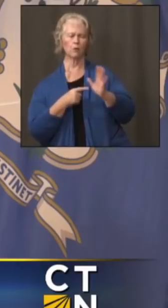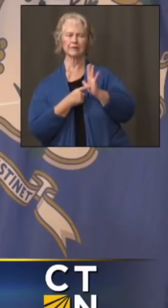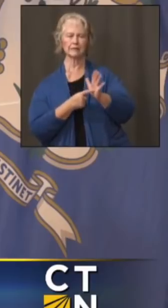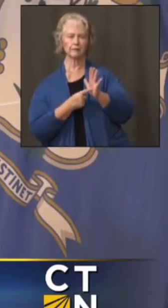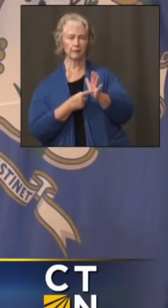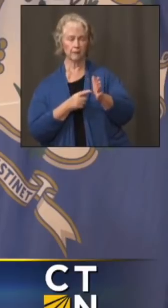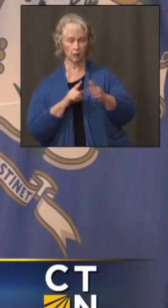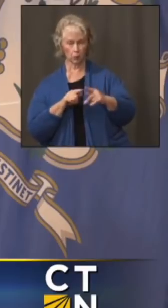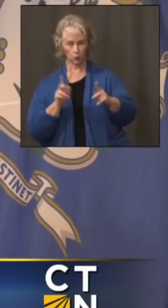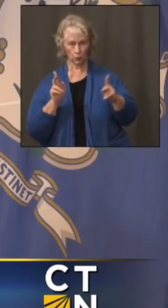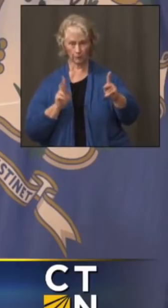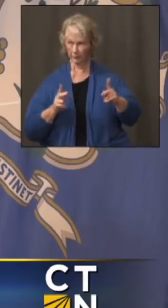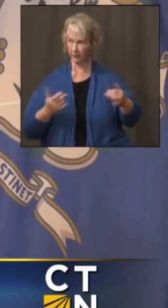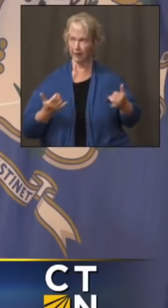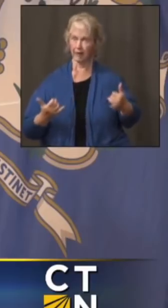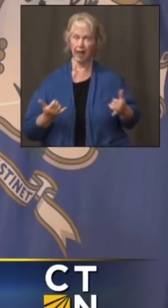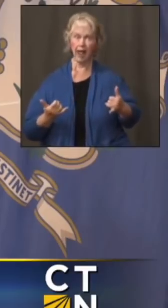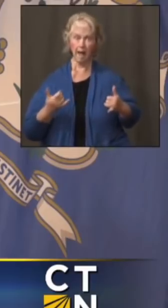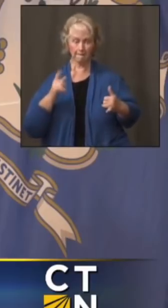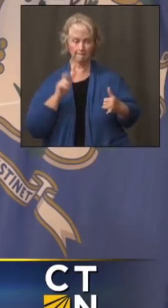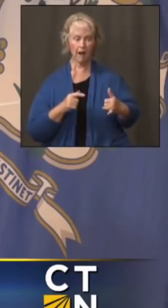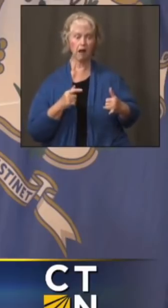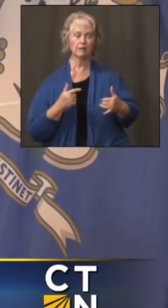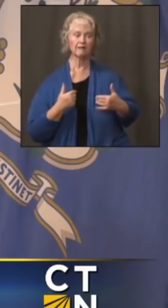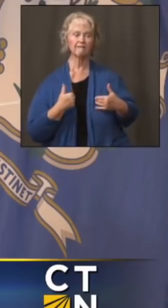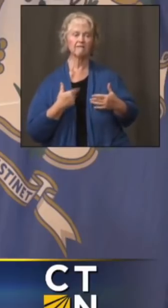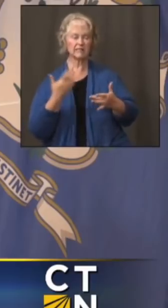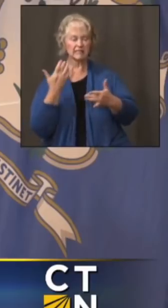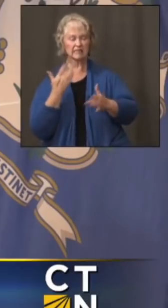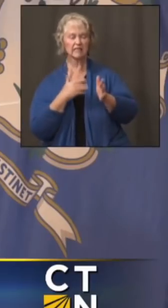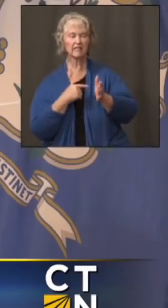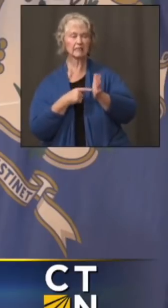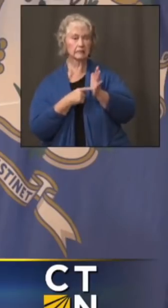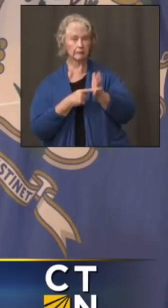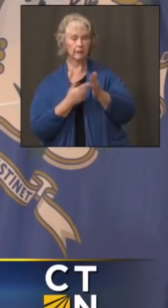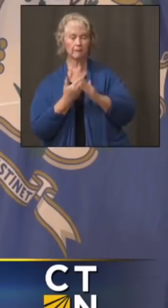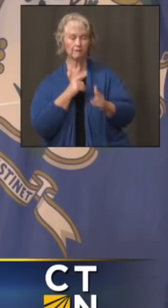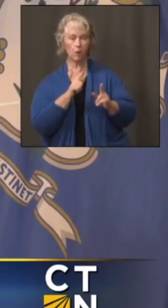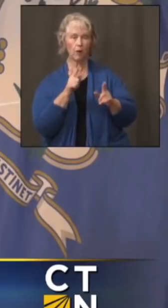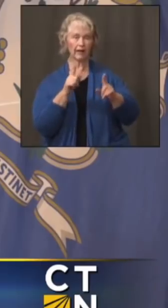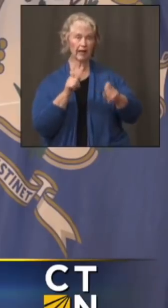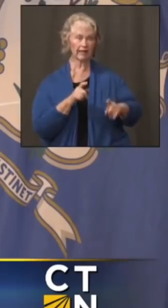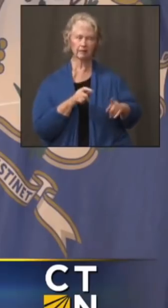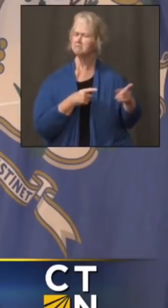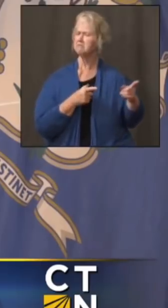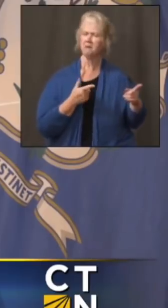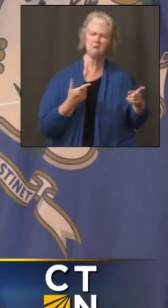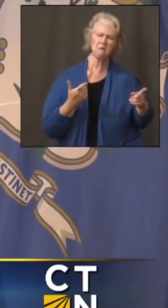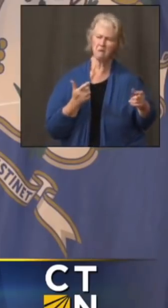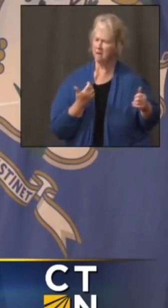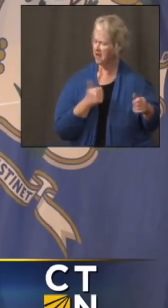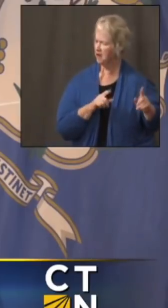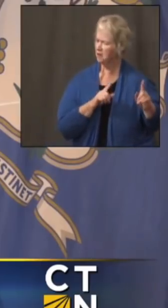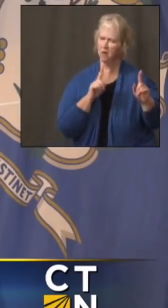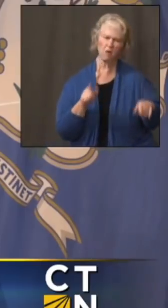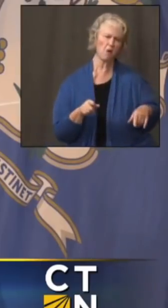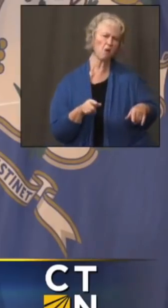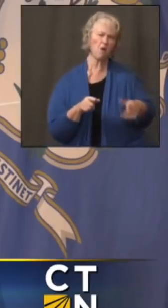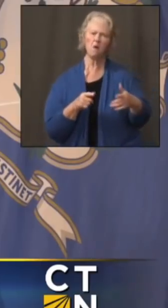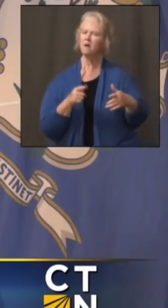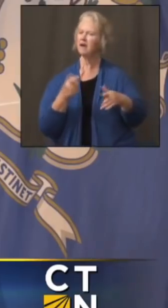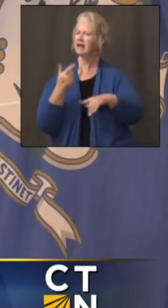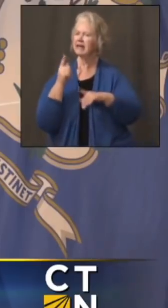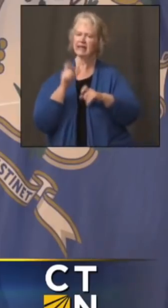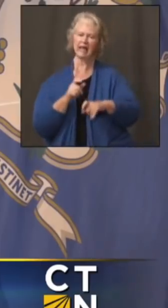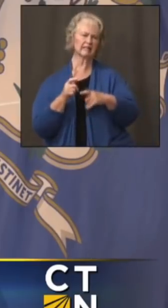have symptoms to go get tested, and what is the recommendation? No, everybody can get tested, symptomatic and